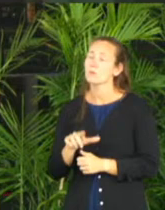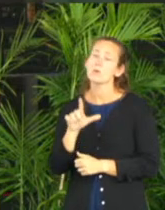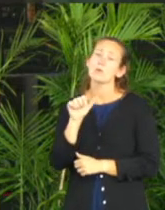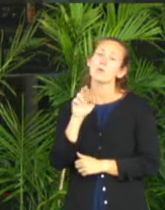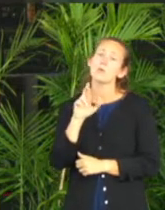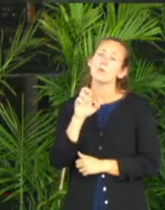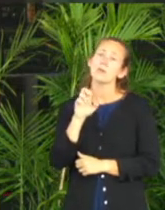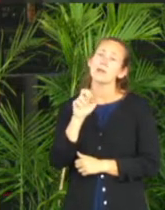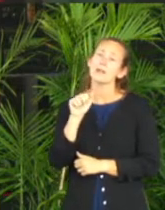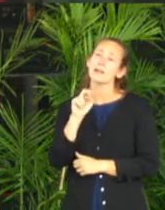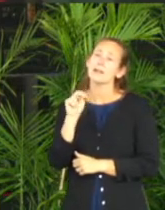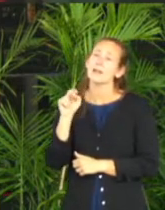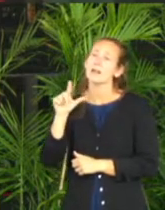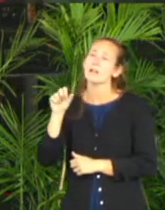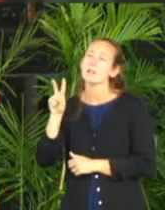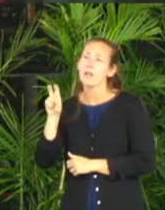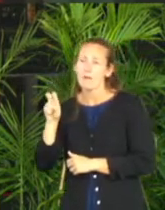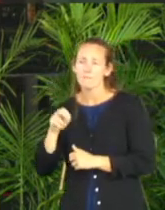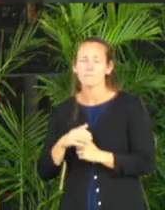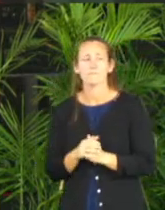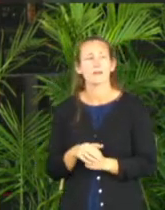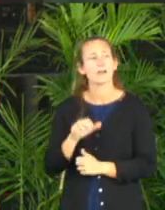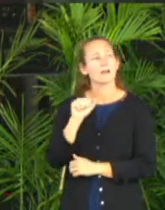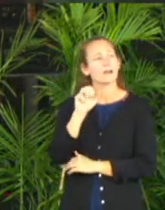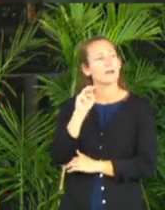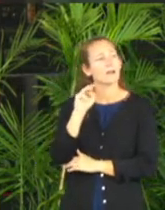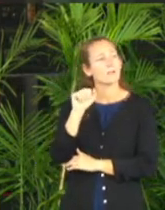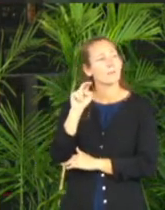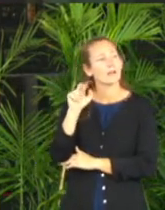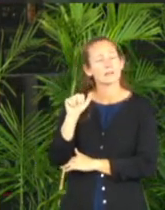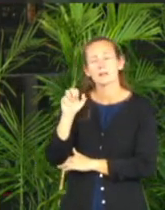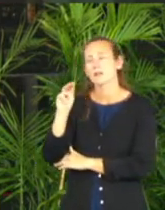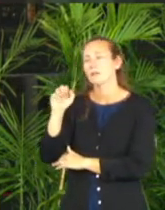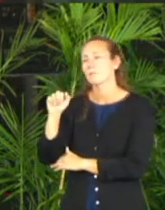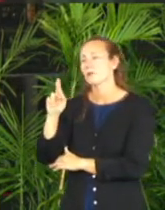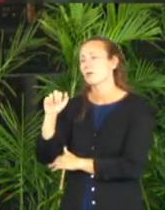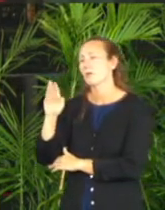Lorianne Love, Amanda Maribel,